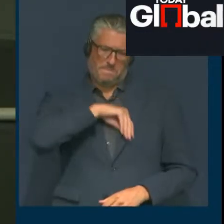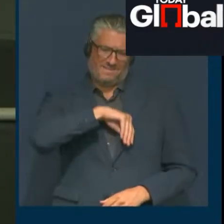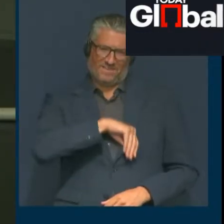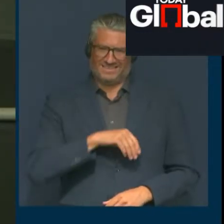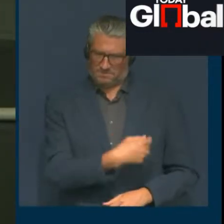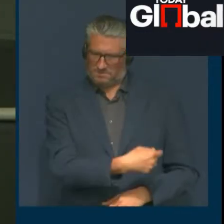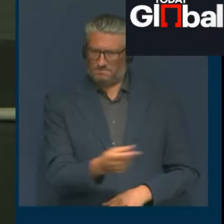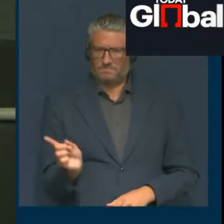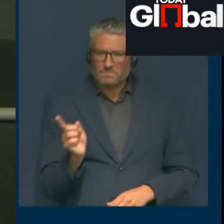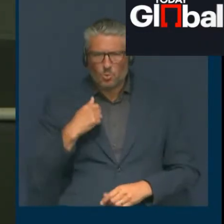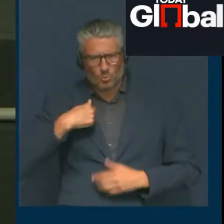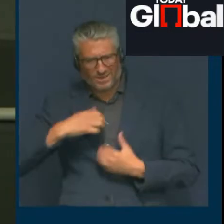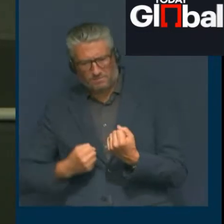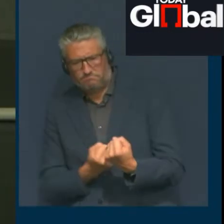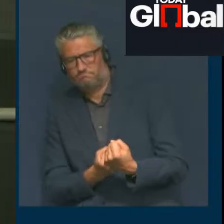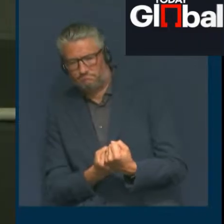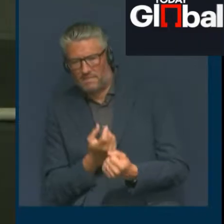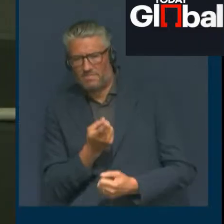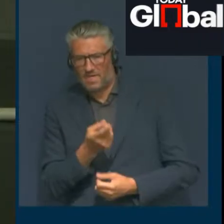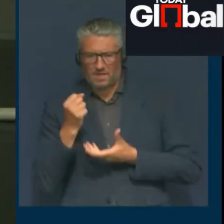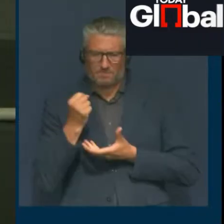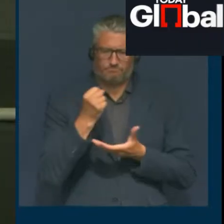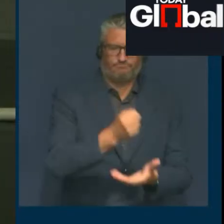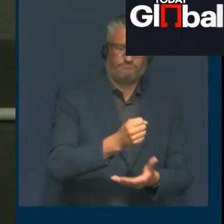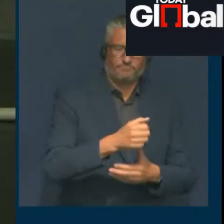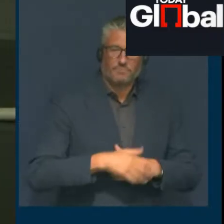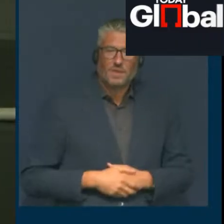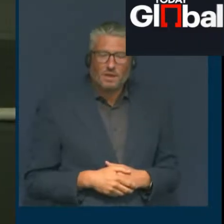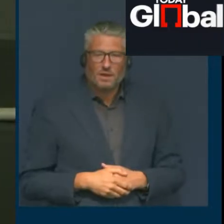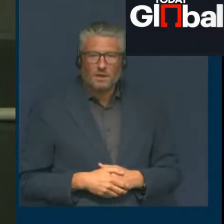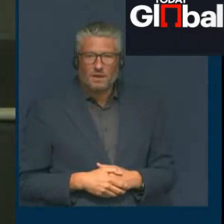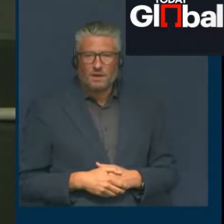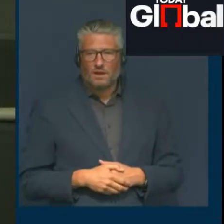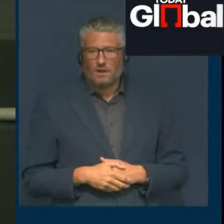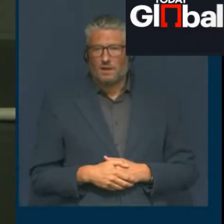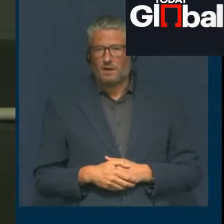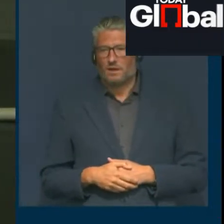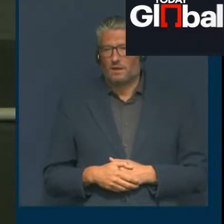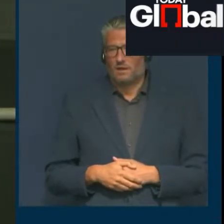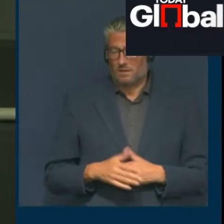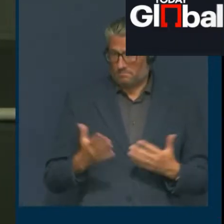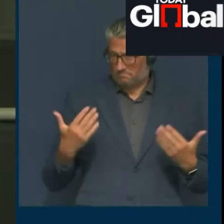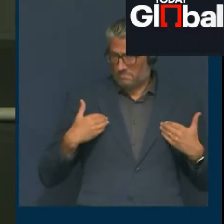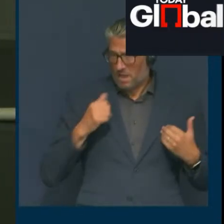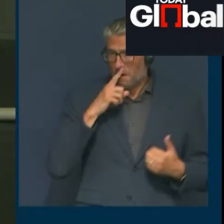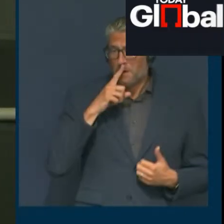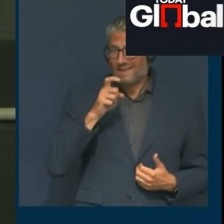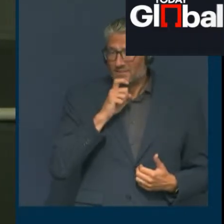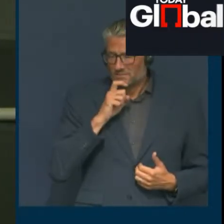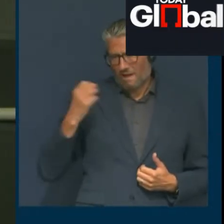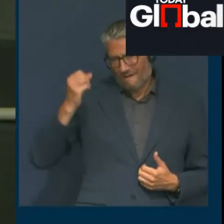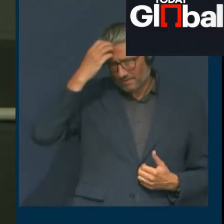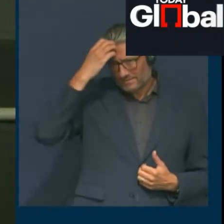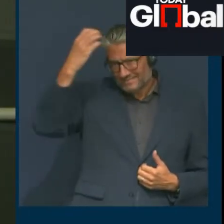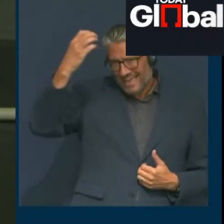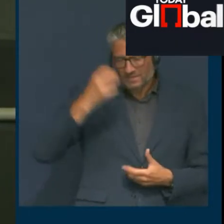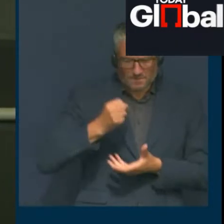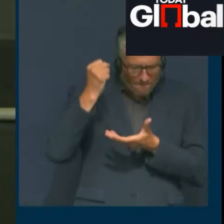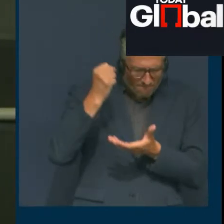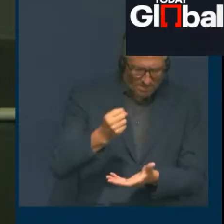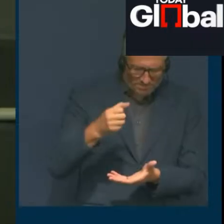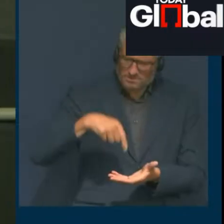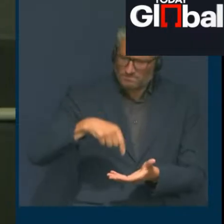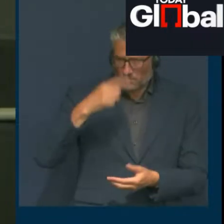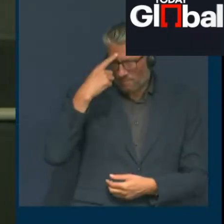In order to institutionalize this approach, the State Fund of Qatar for Development is working to adopt a